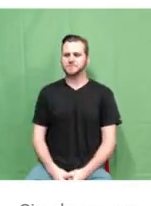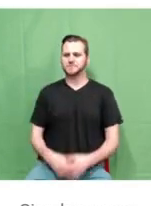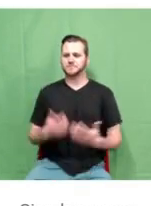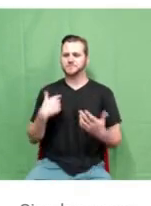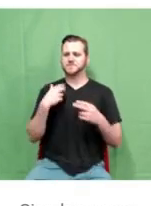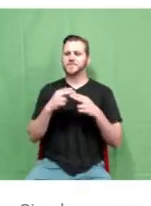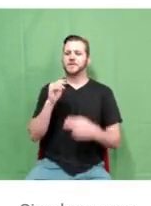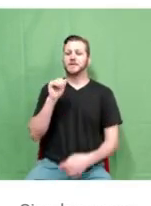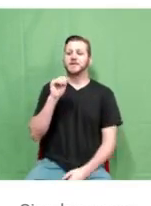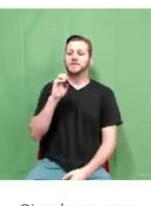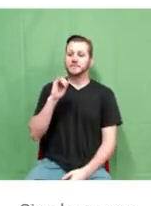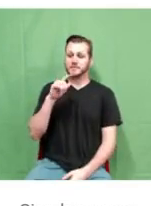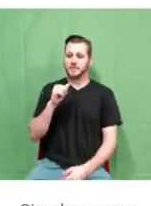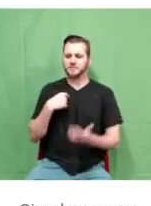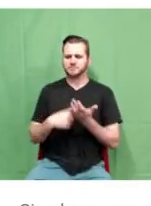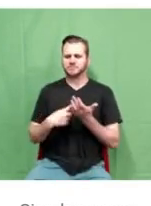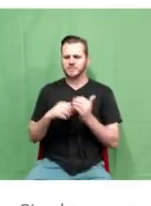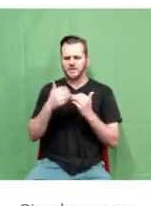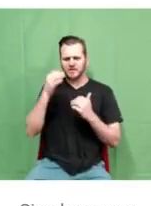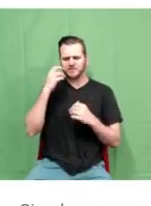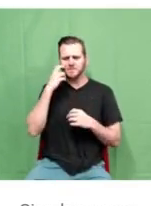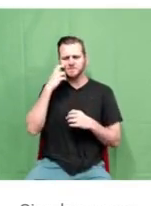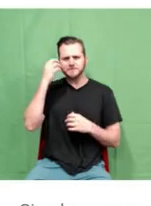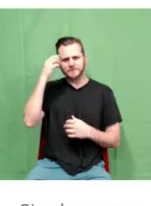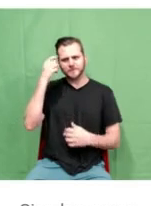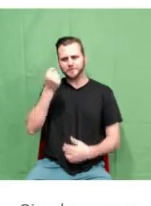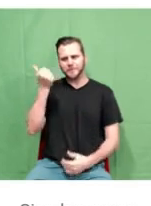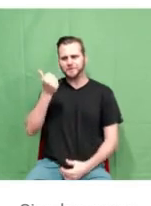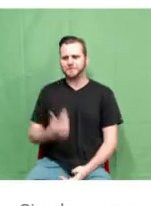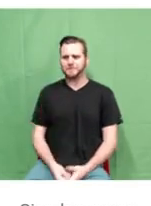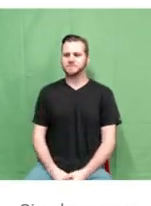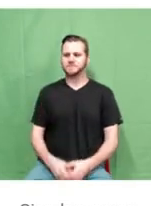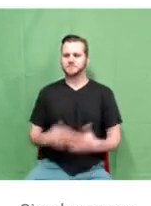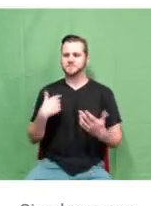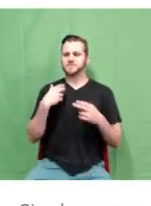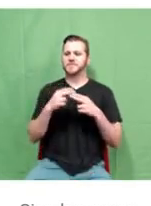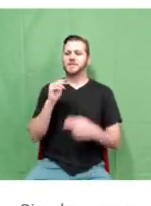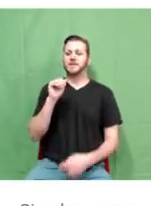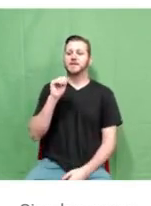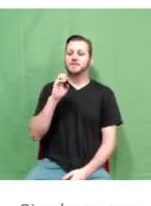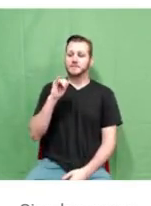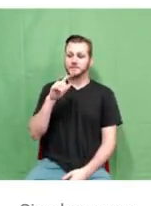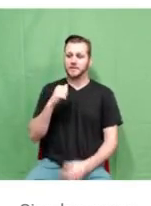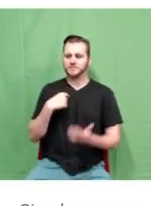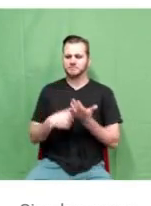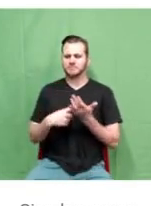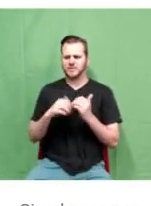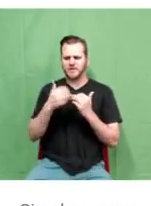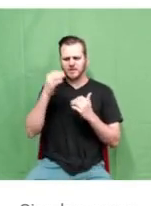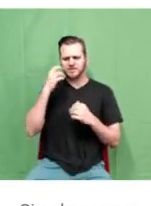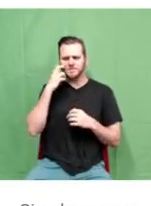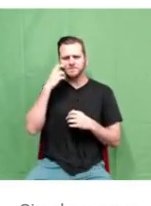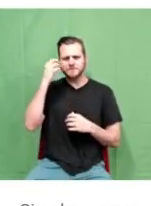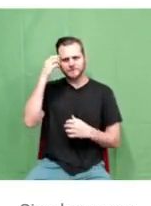from any sign language into a speech is not as simple as it seems. It's not a one-on-one mapping. So basically, you don't have a list of words that you can translate